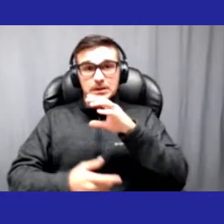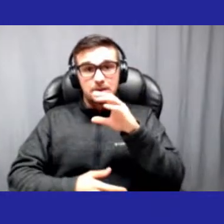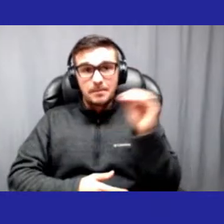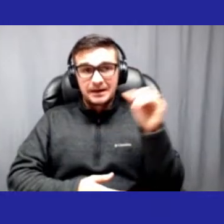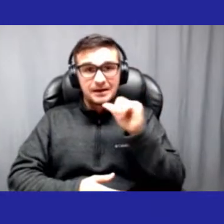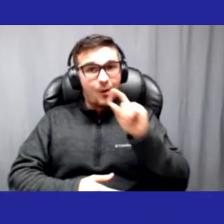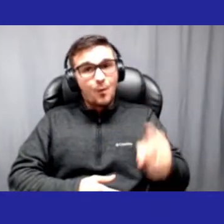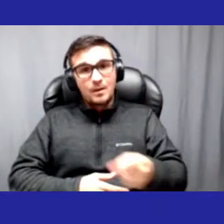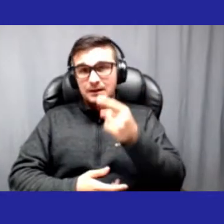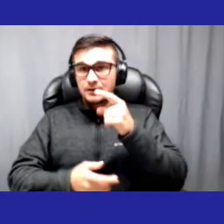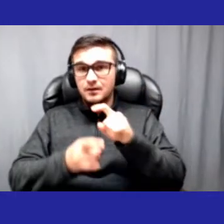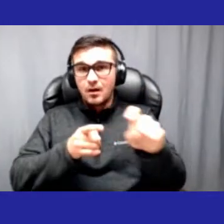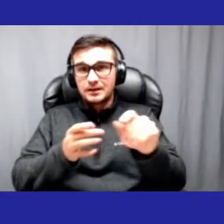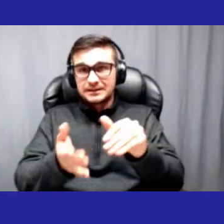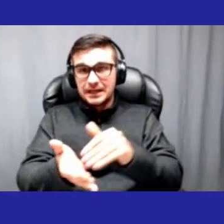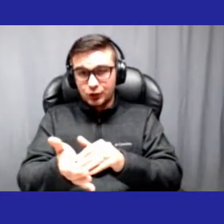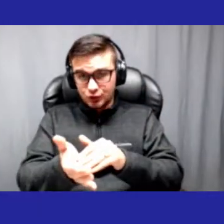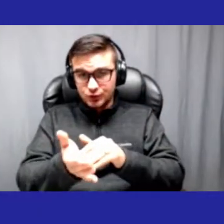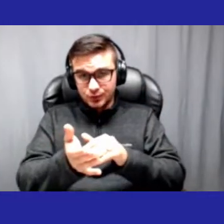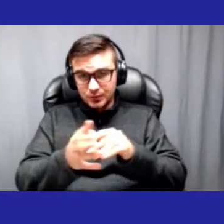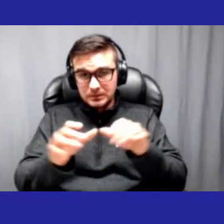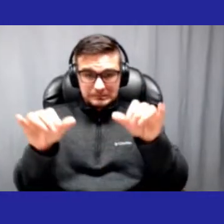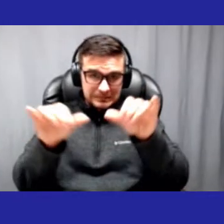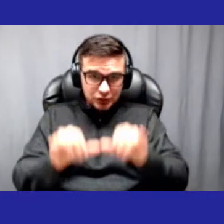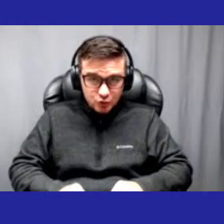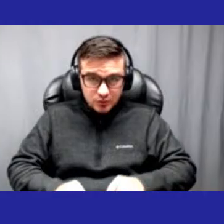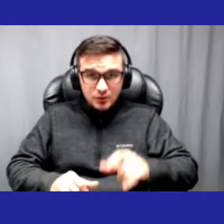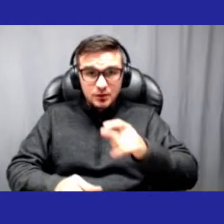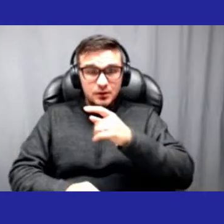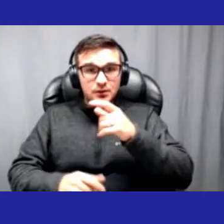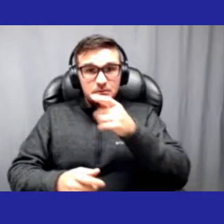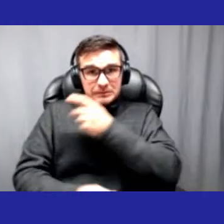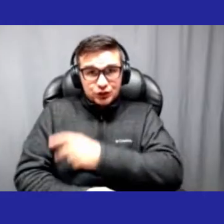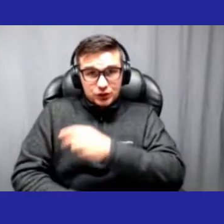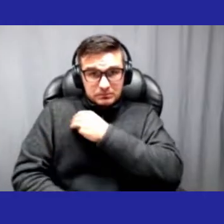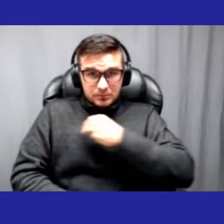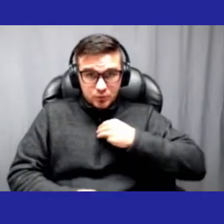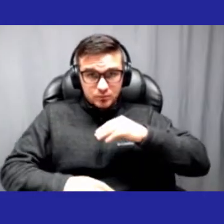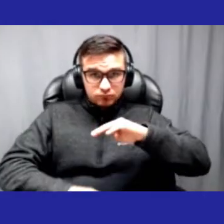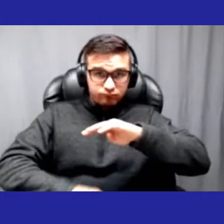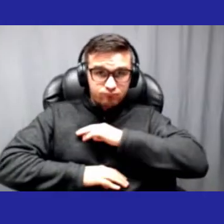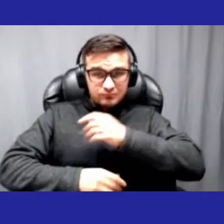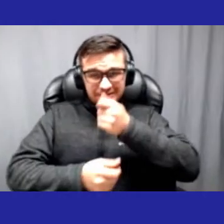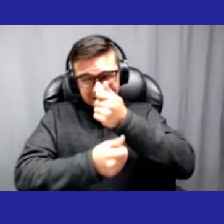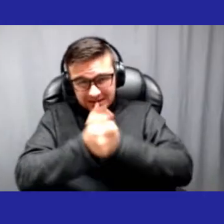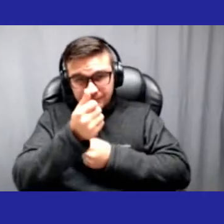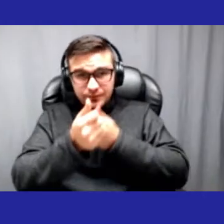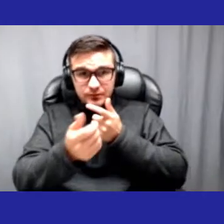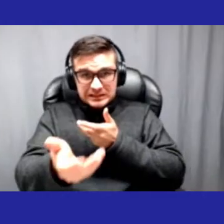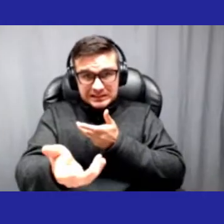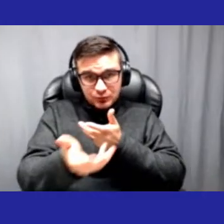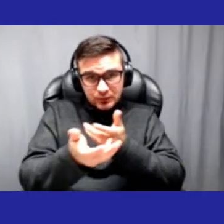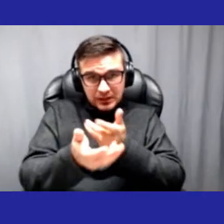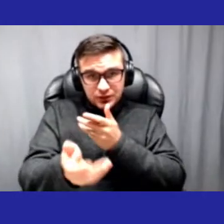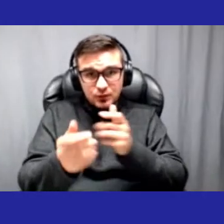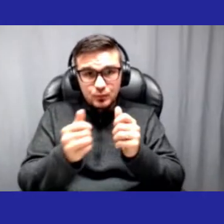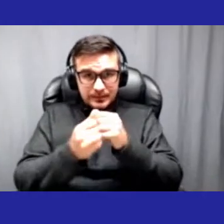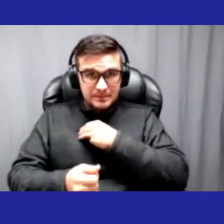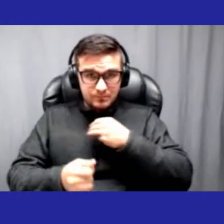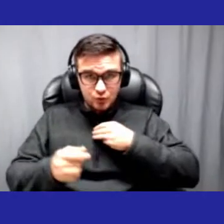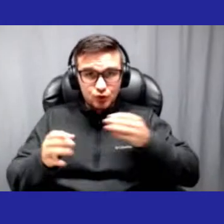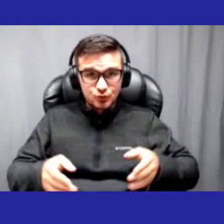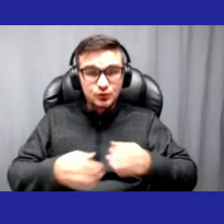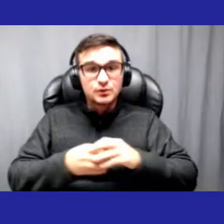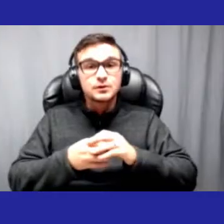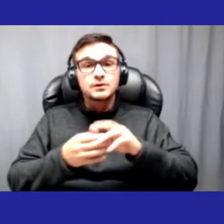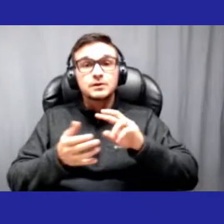measuring our patient member satisfaction in every interaction that we have with members. So then when we look across the